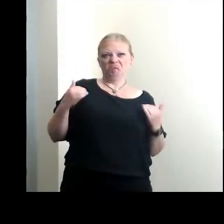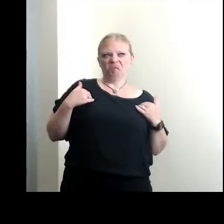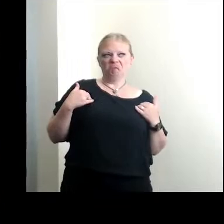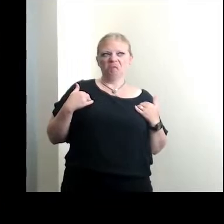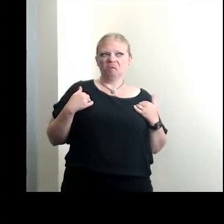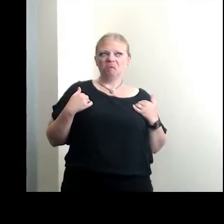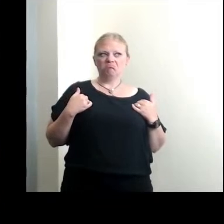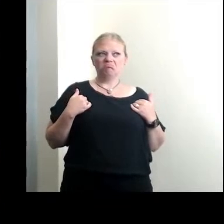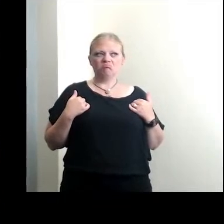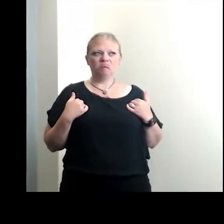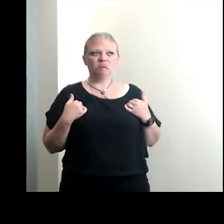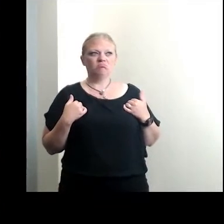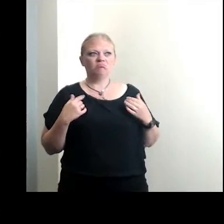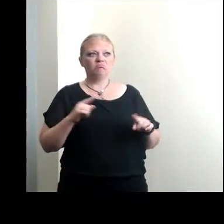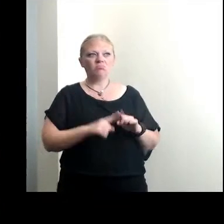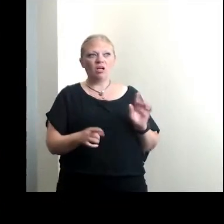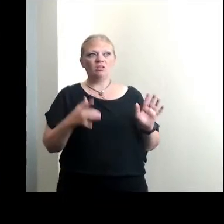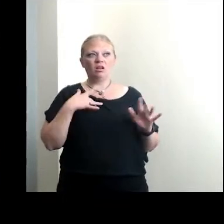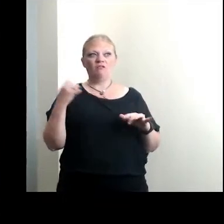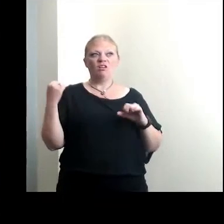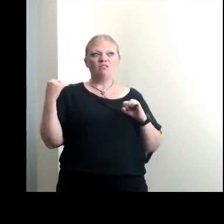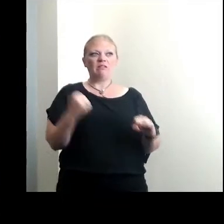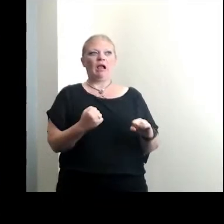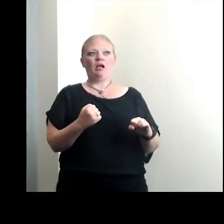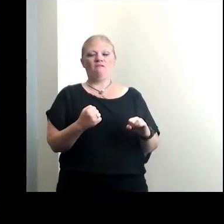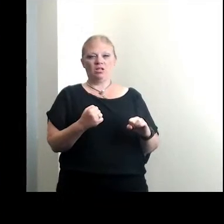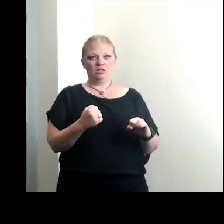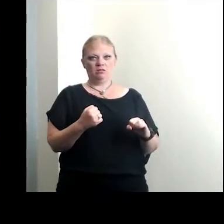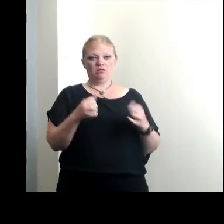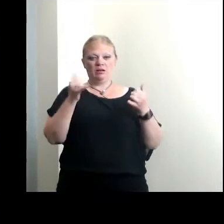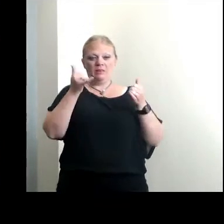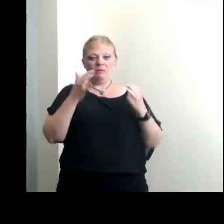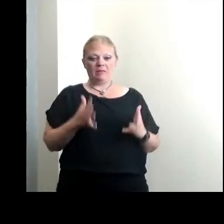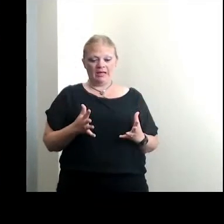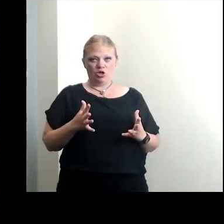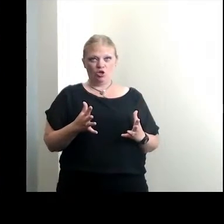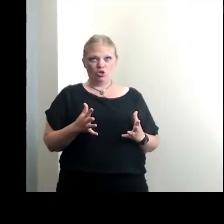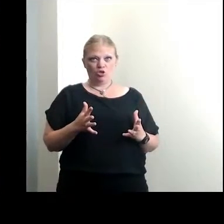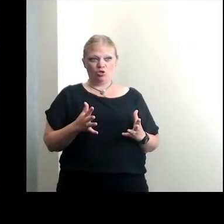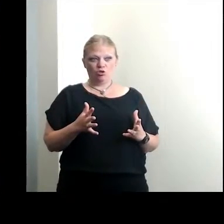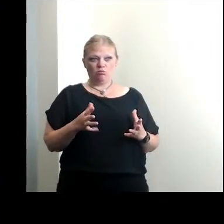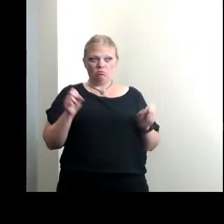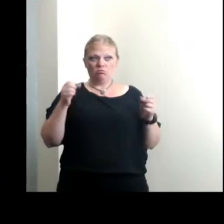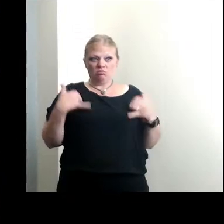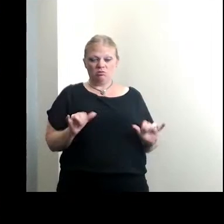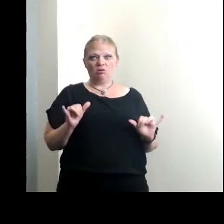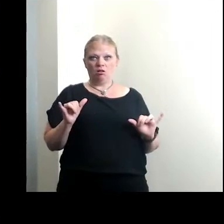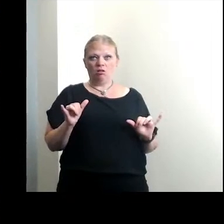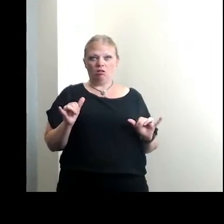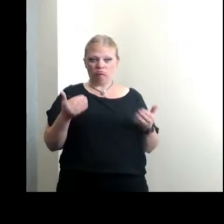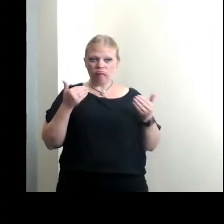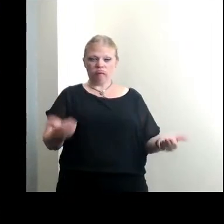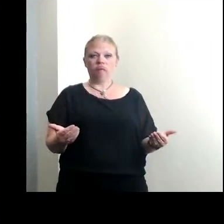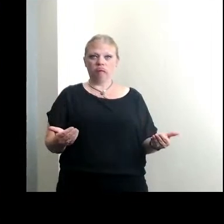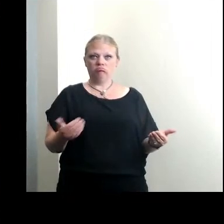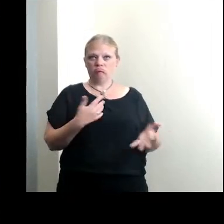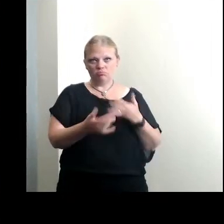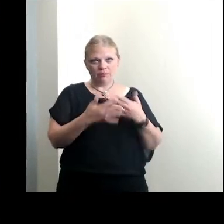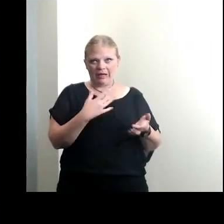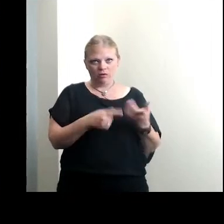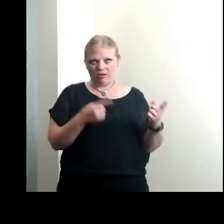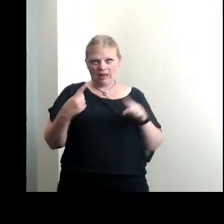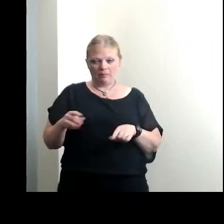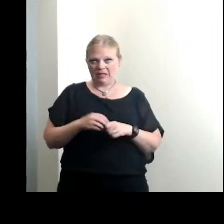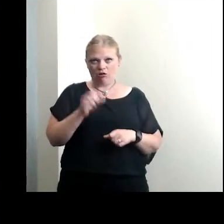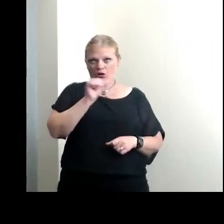But I do feel confident that the players in place right now can still move ahead regardless of what's happening